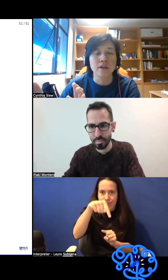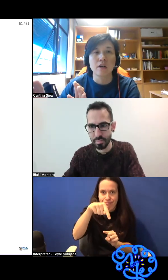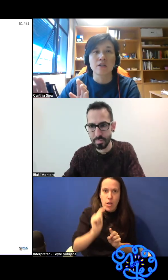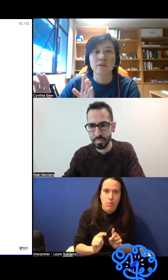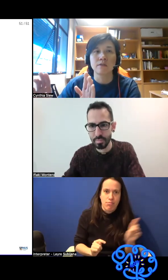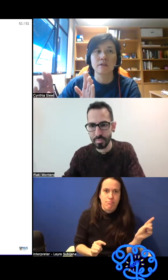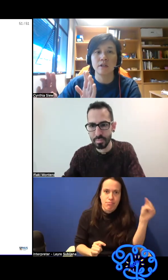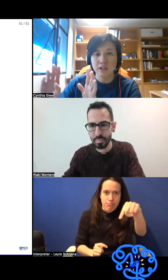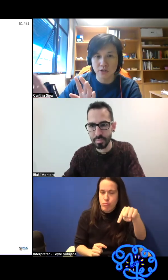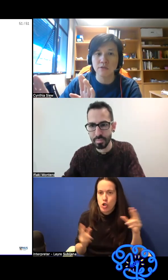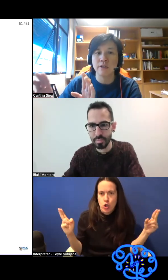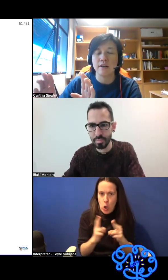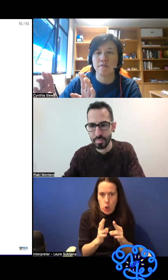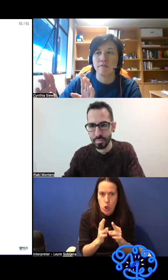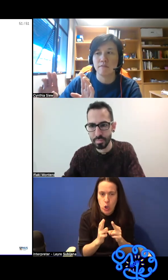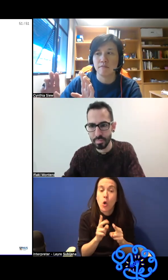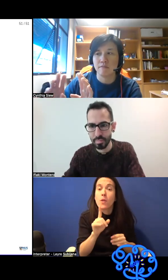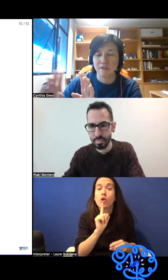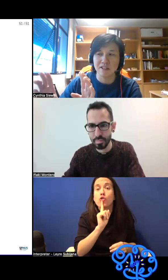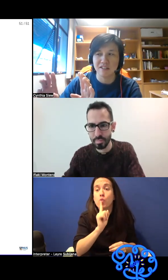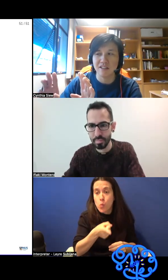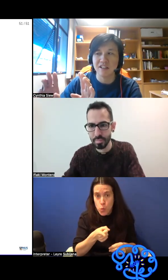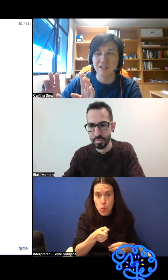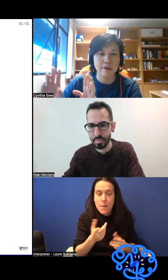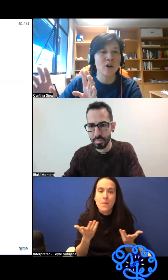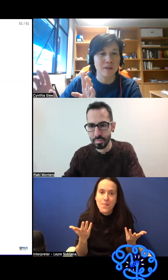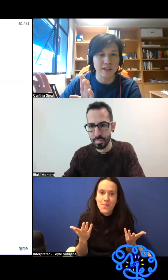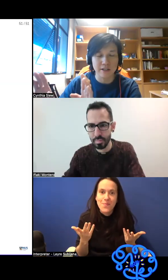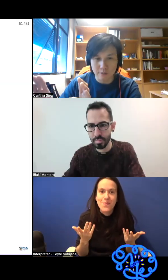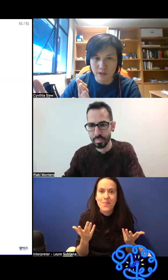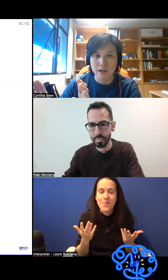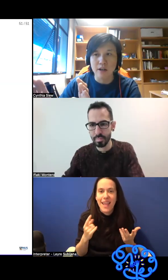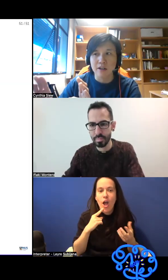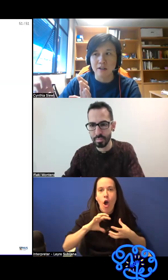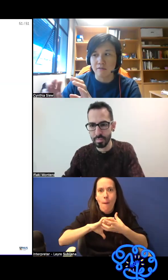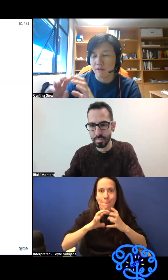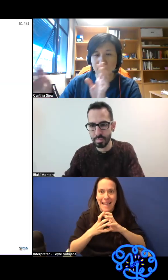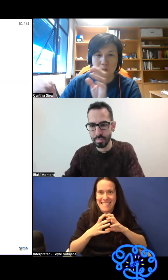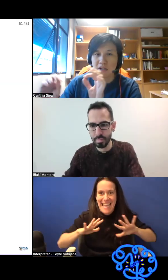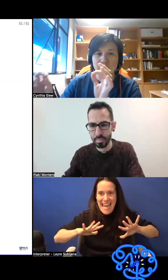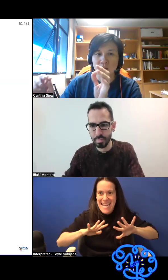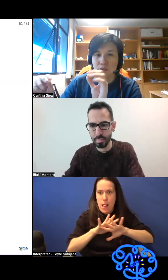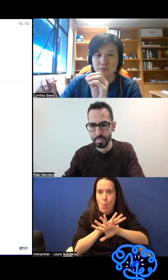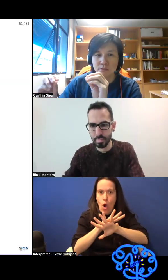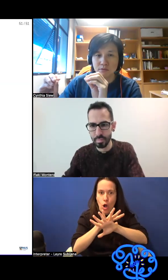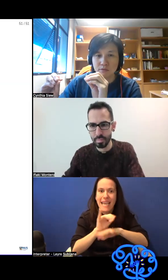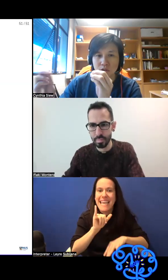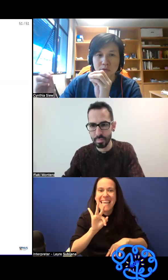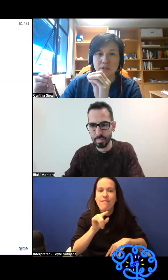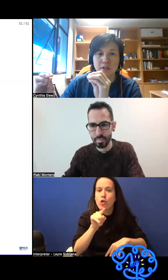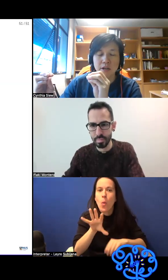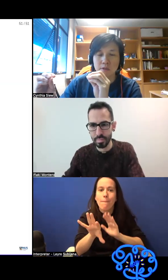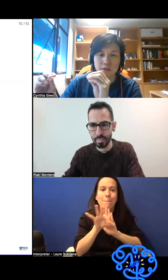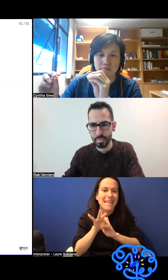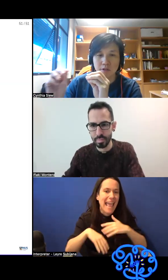pairs. So it is true that in a very complex network, if you pick any two